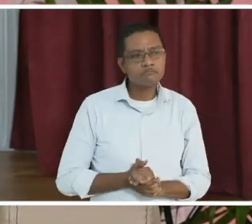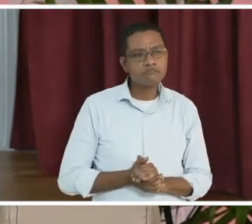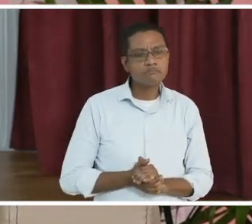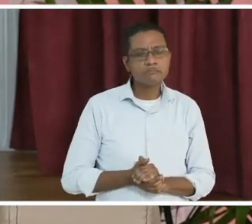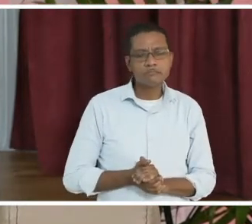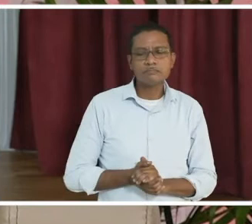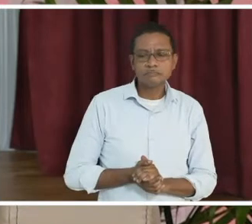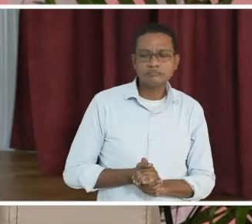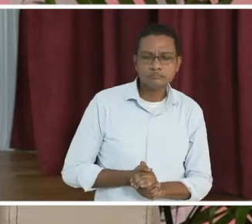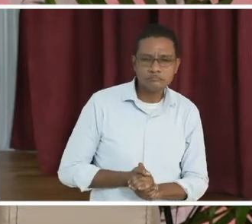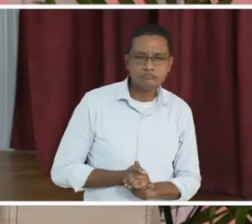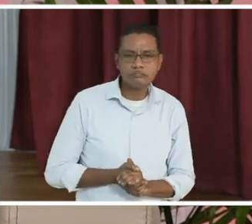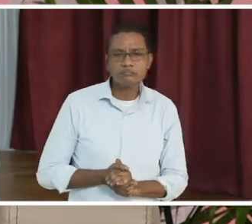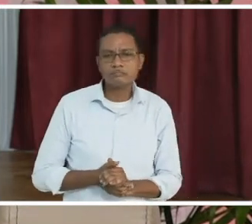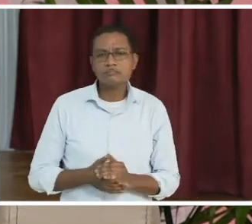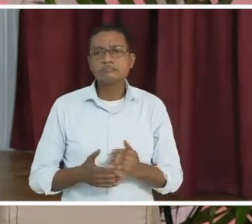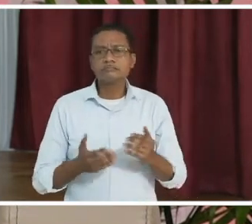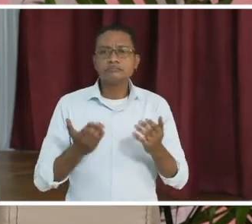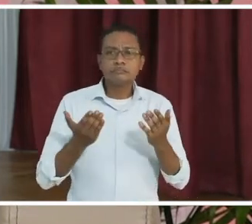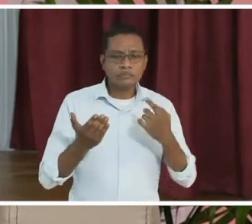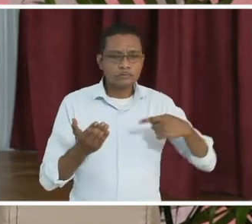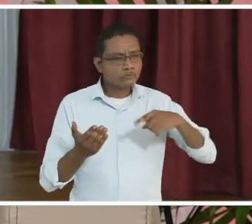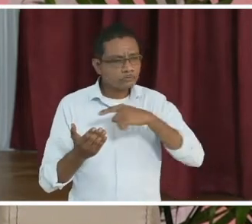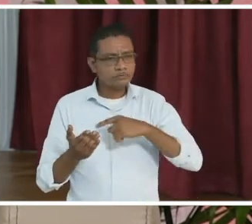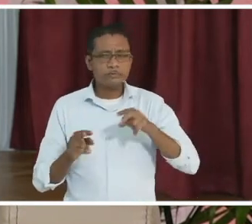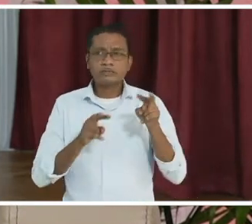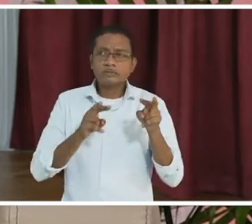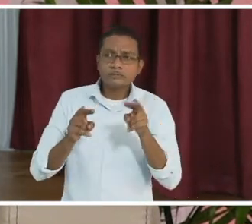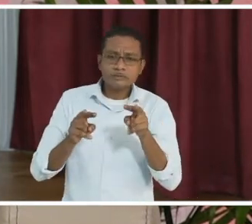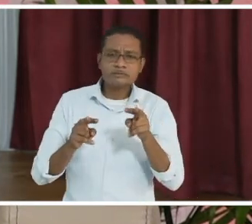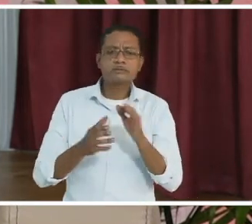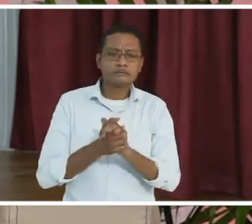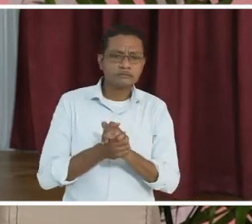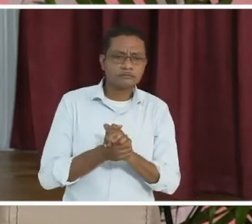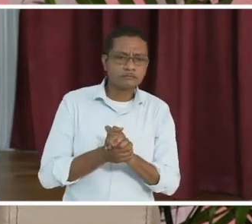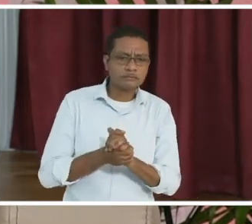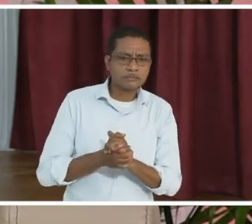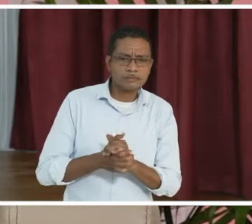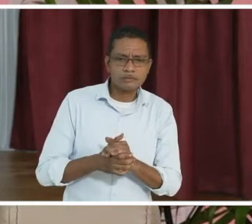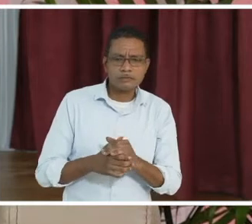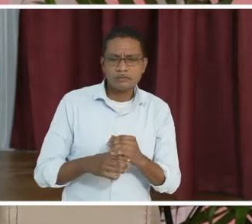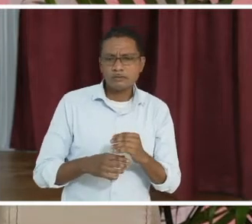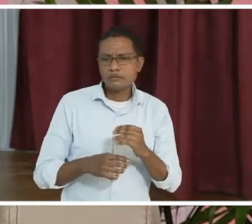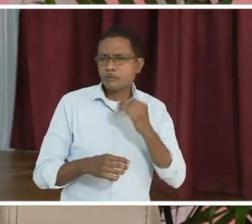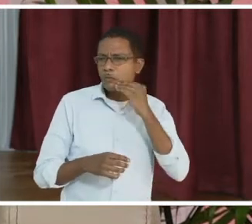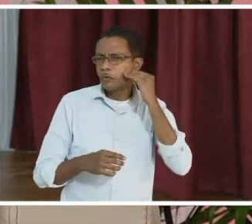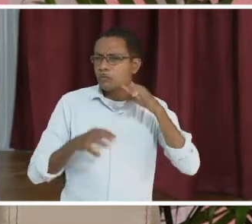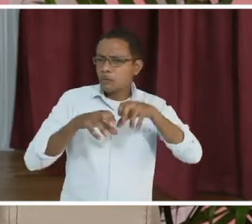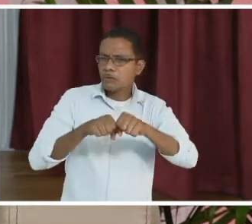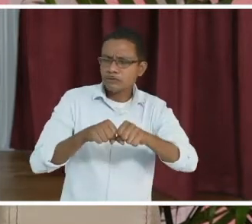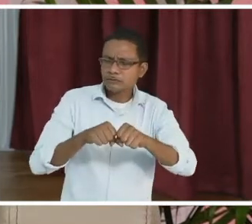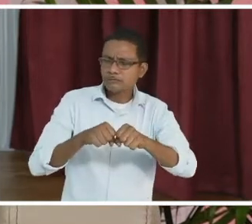looking at home ownership, either being rental or ownership, that's a lot more people. It's a lot more people. Tell me on a more granular